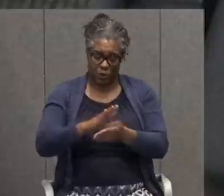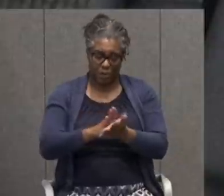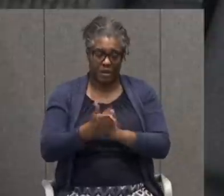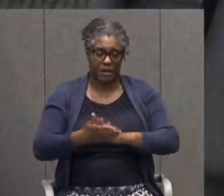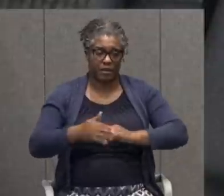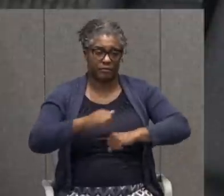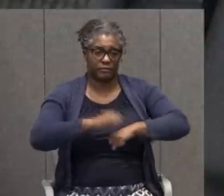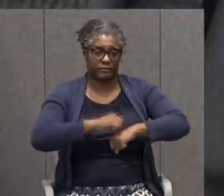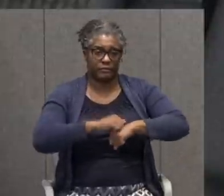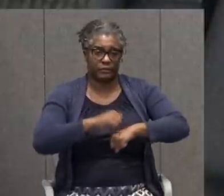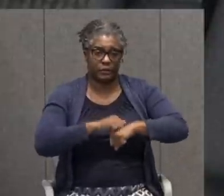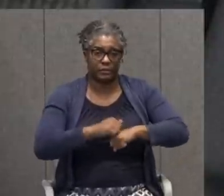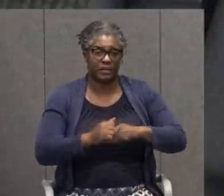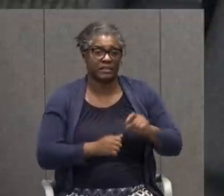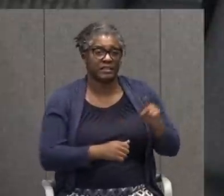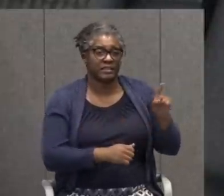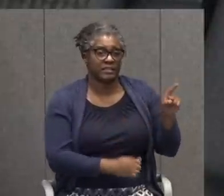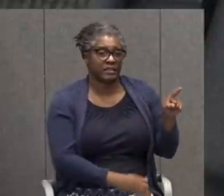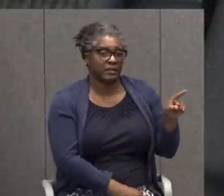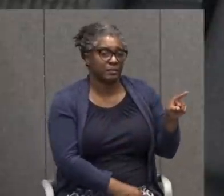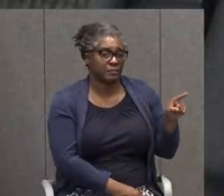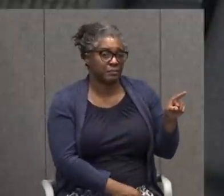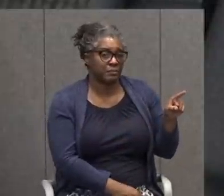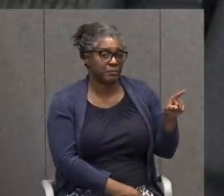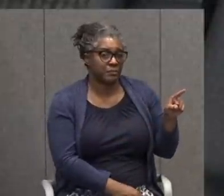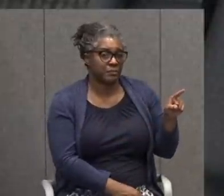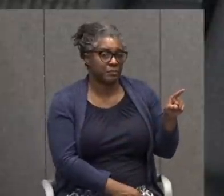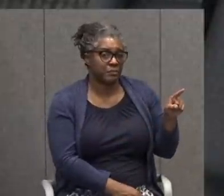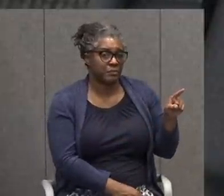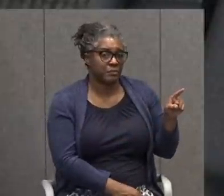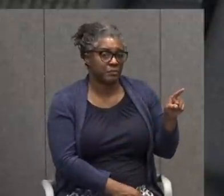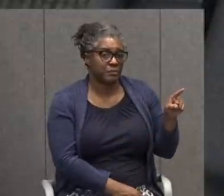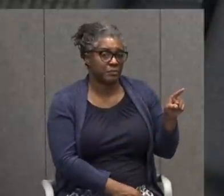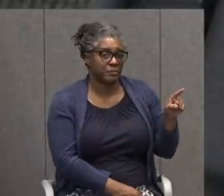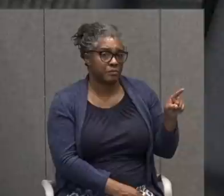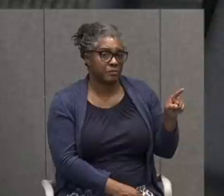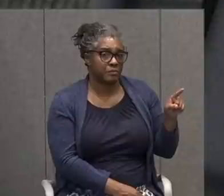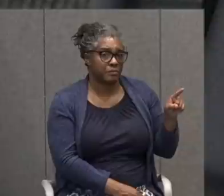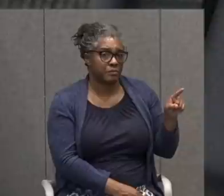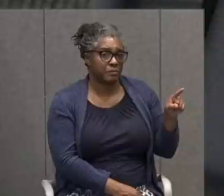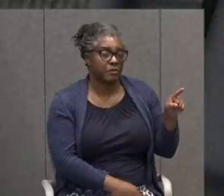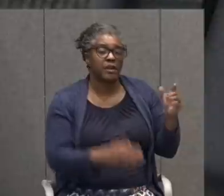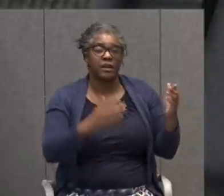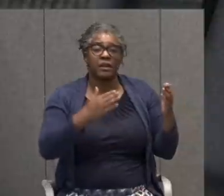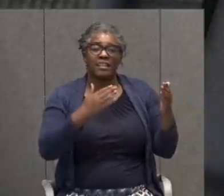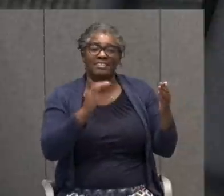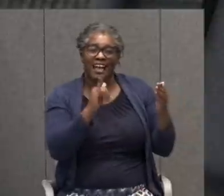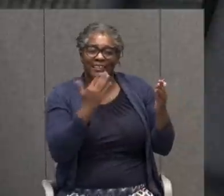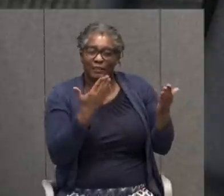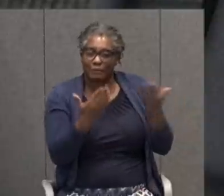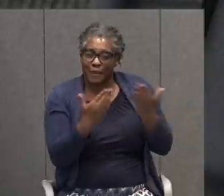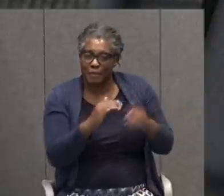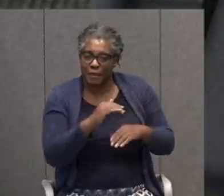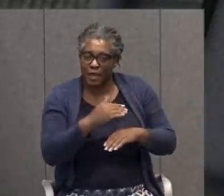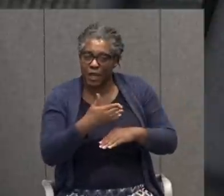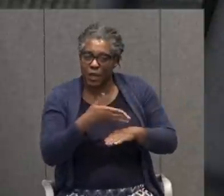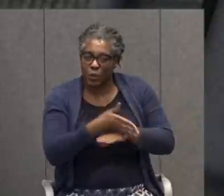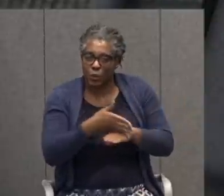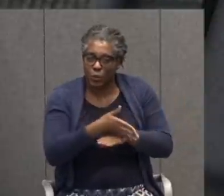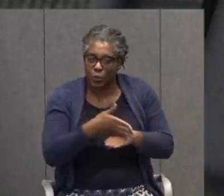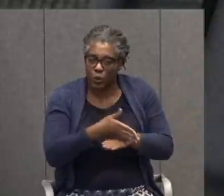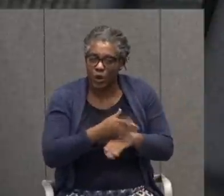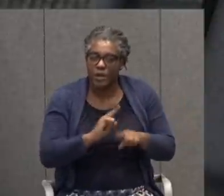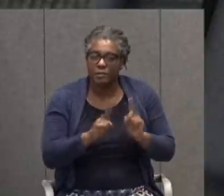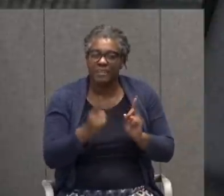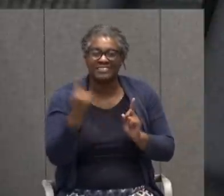but somebody thought that this piece right here might be a bone. And I haven't had a paleontologist